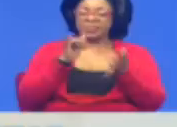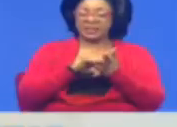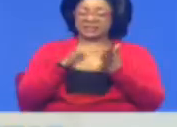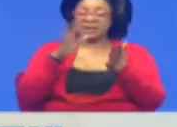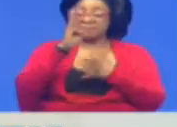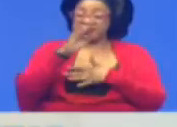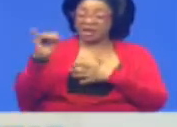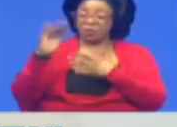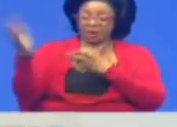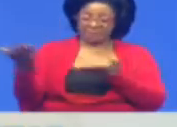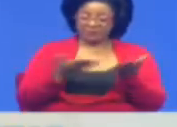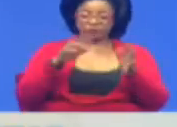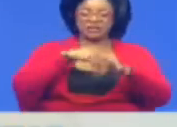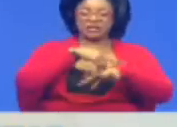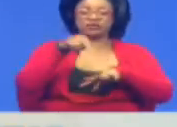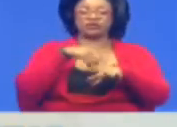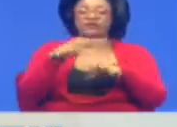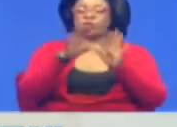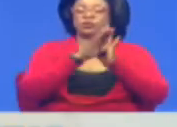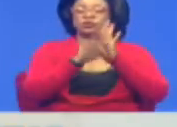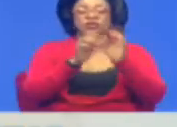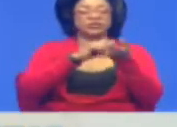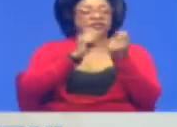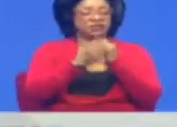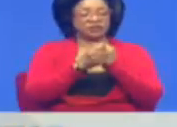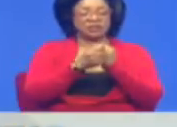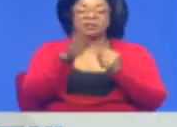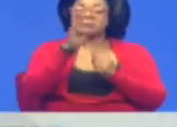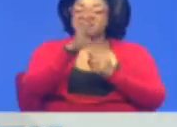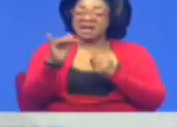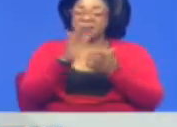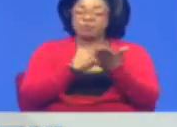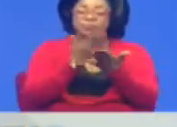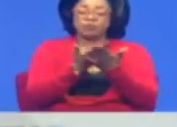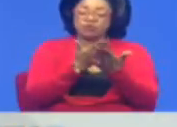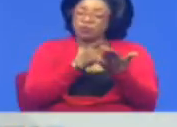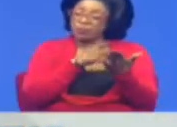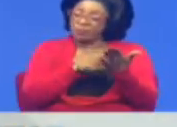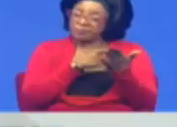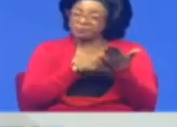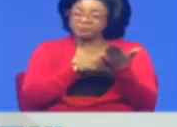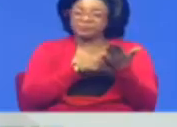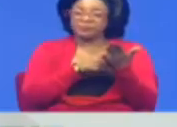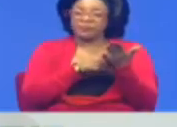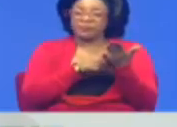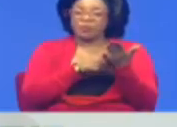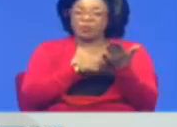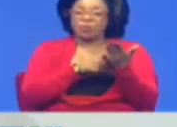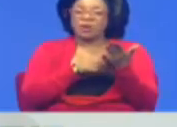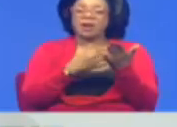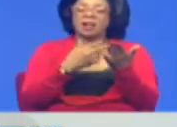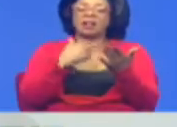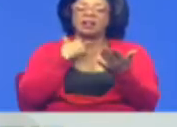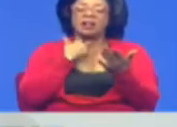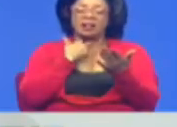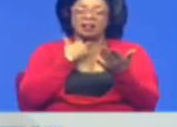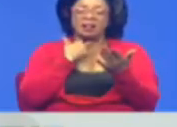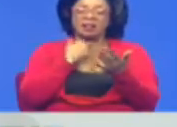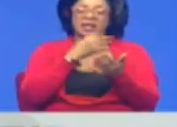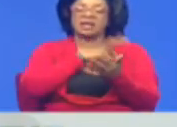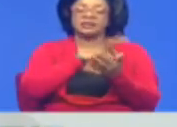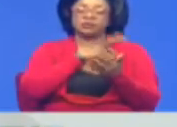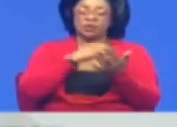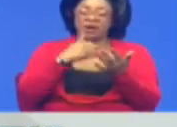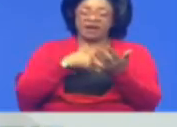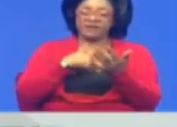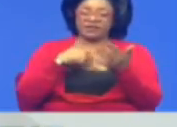to demand constitutional changes. BBI proposals will claw back the gains have had in the new